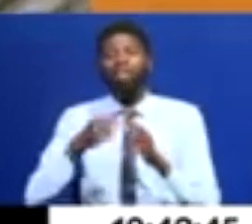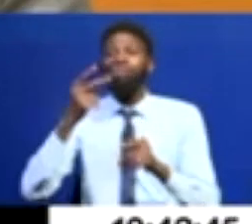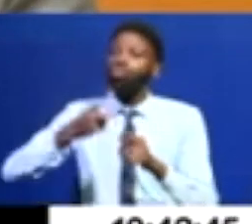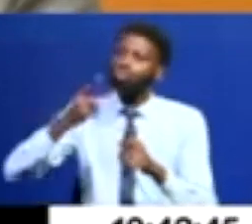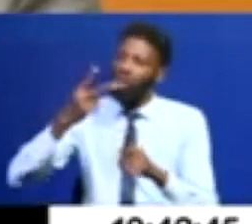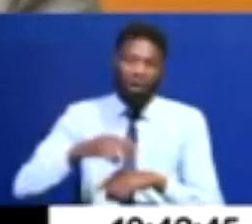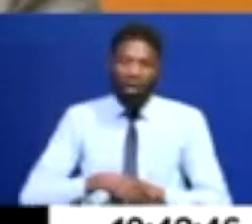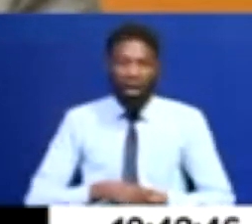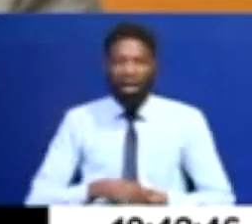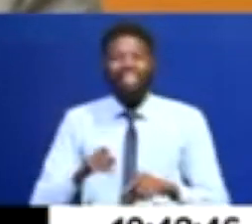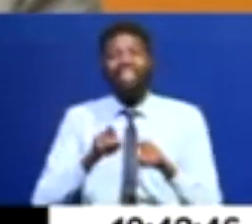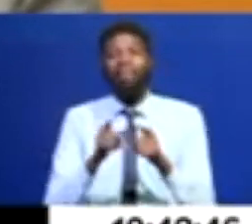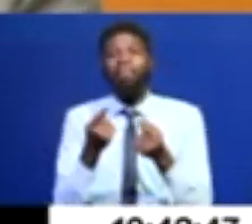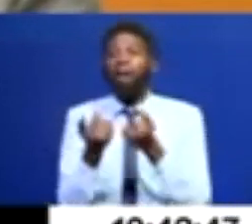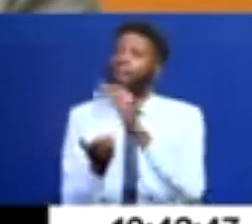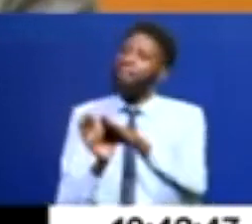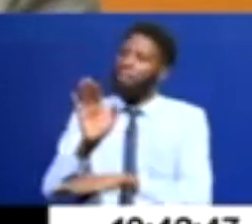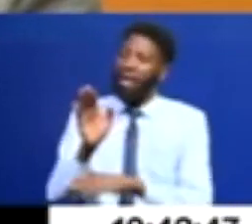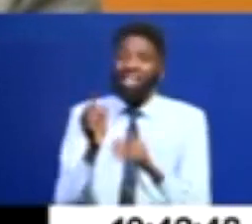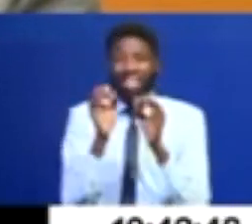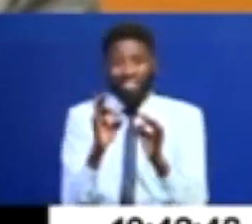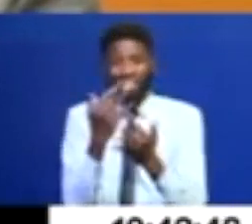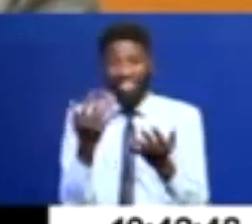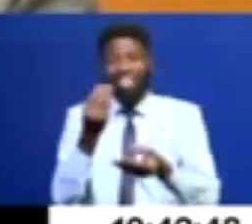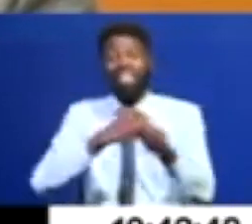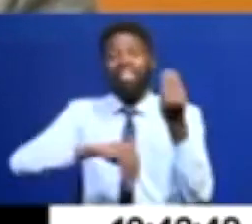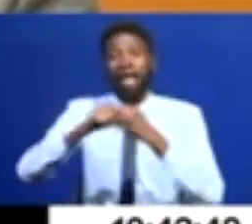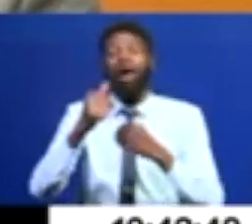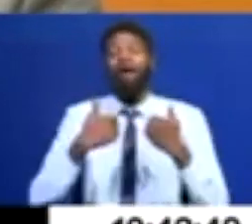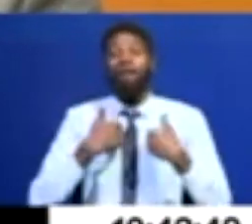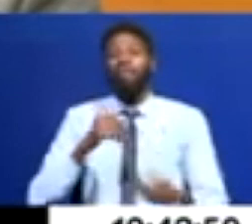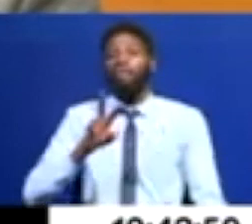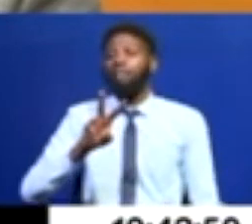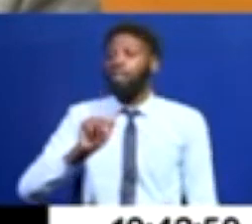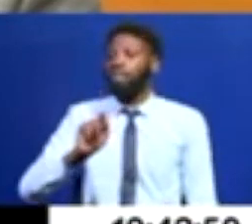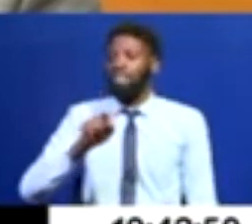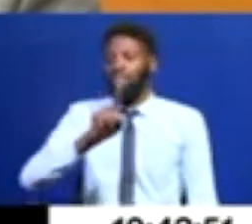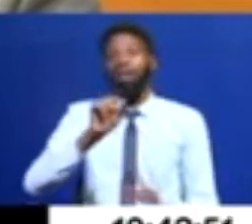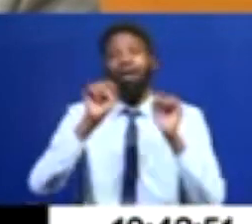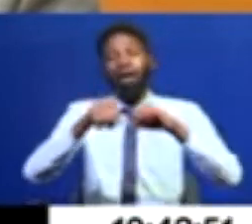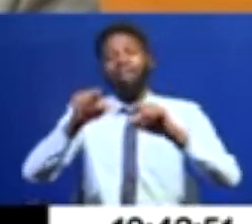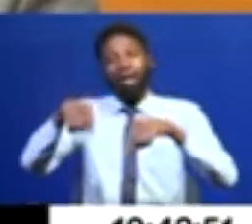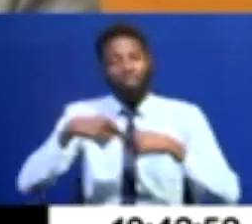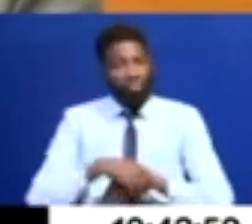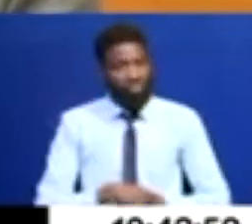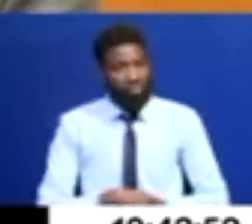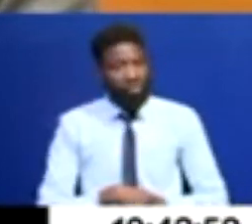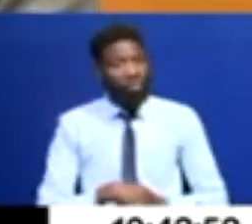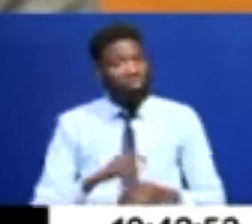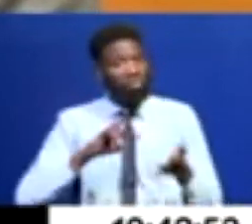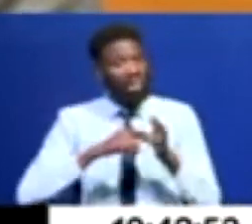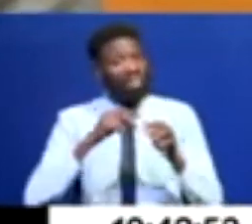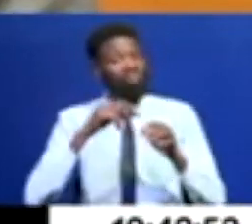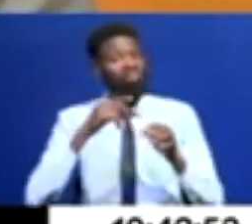goods were to be sold, then there is an element of VAT input that you'd have claimed. And so the question of double taxation here, so